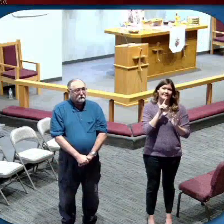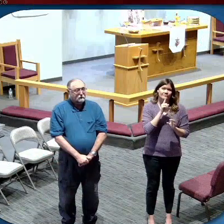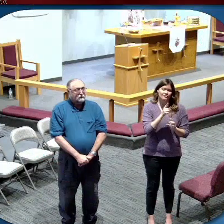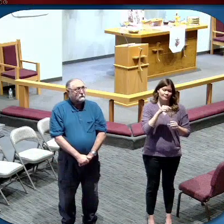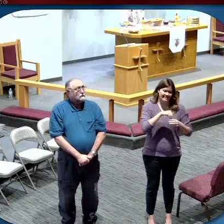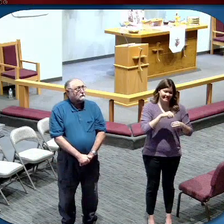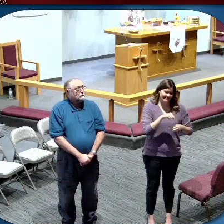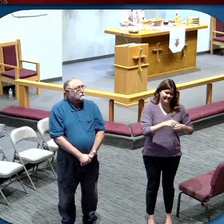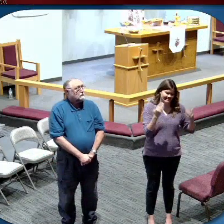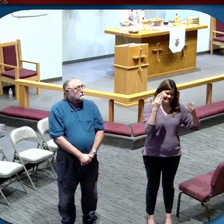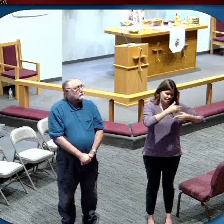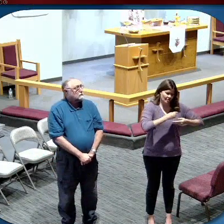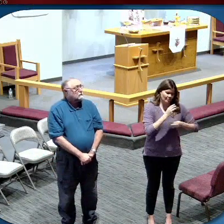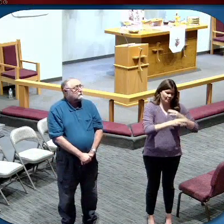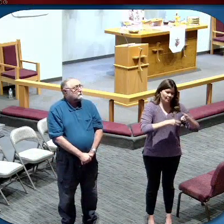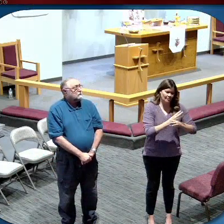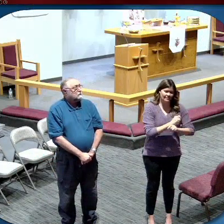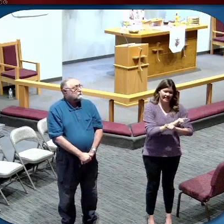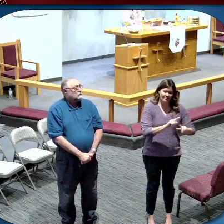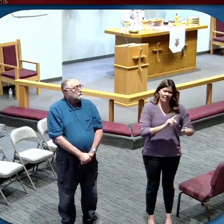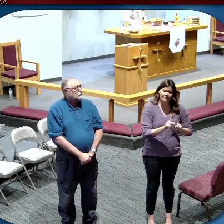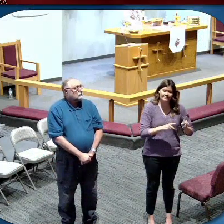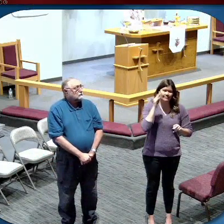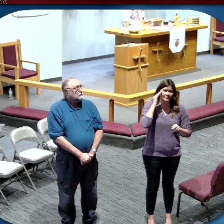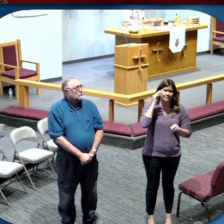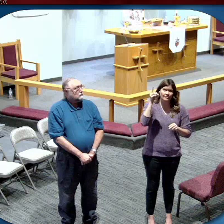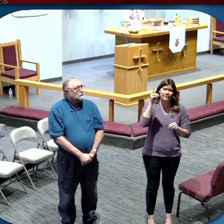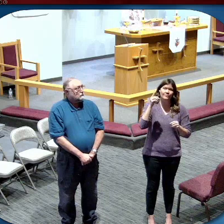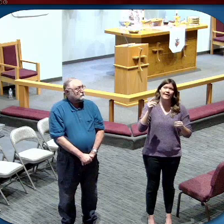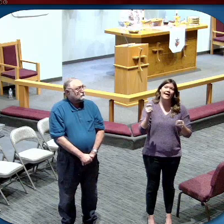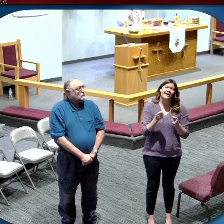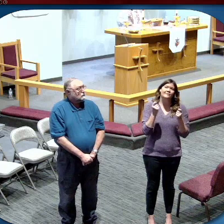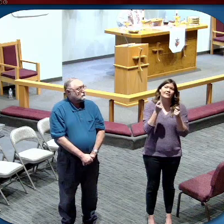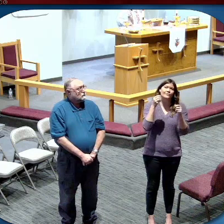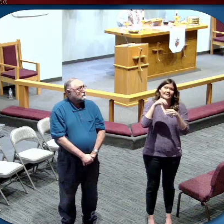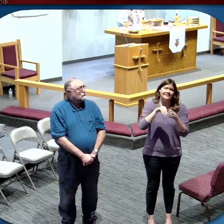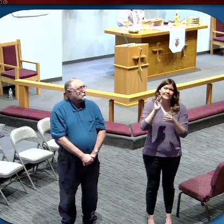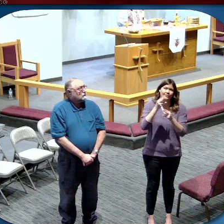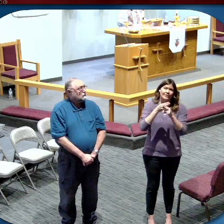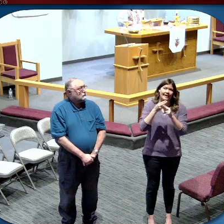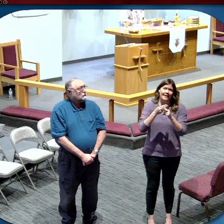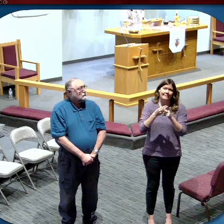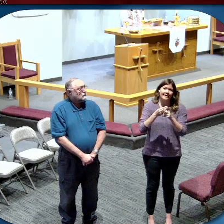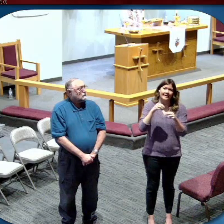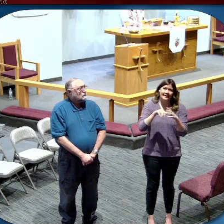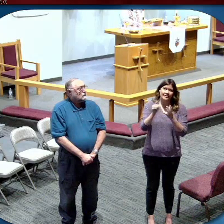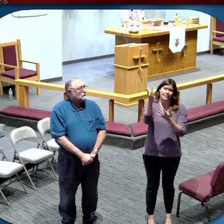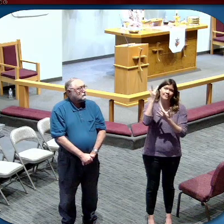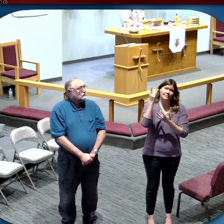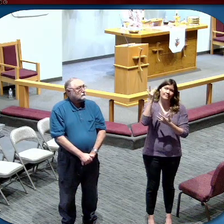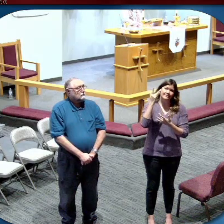dark world, that others may know you and rejoice in your name. Lord, in your mercy.